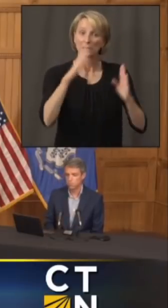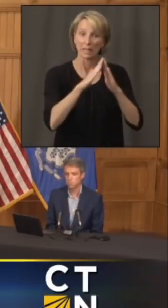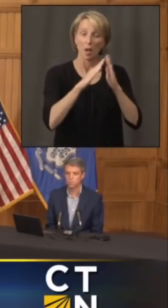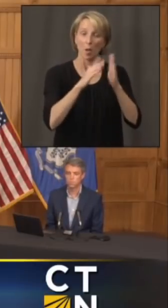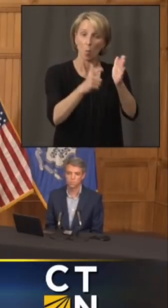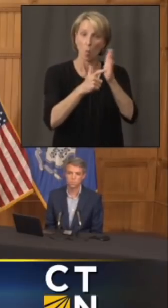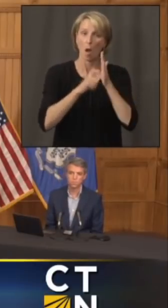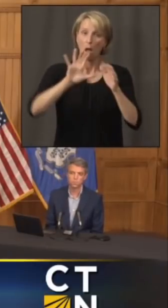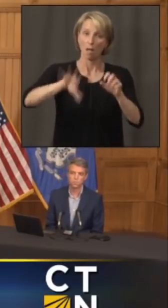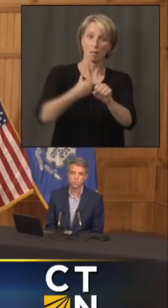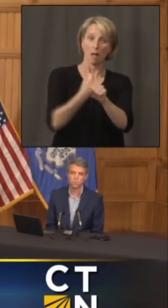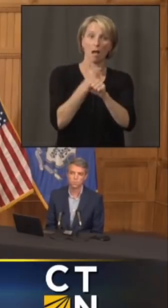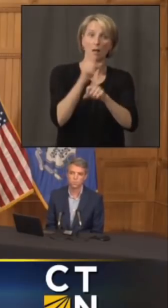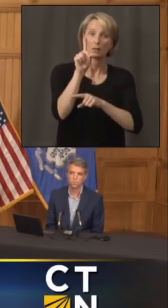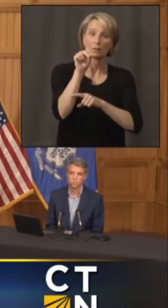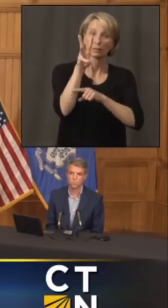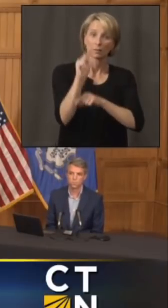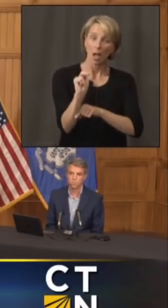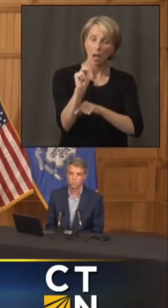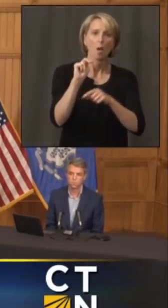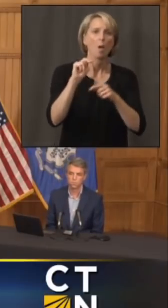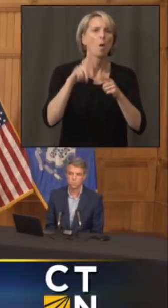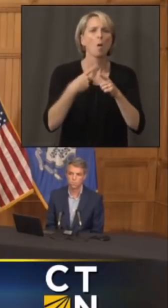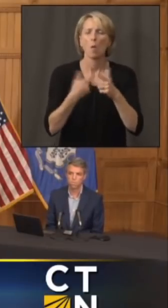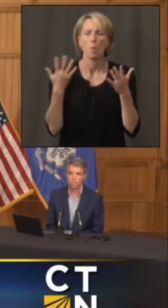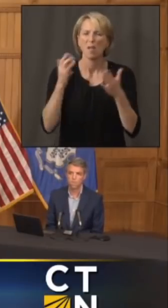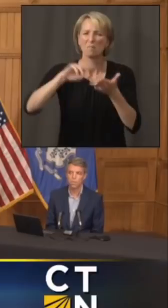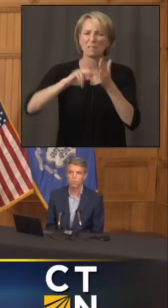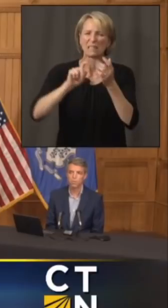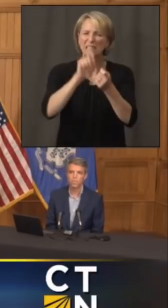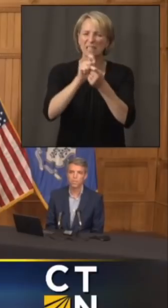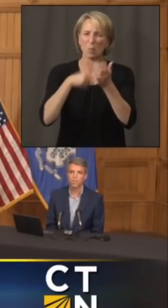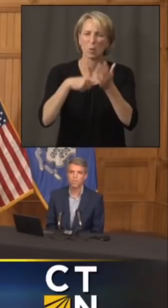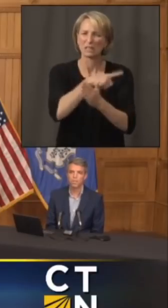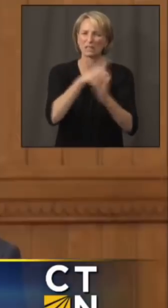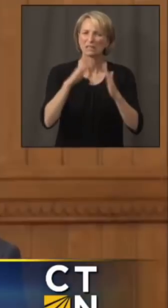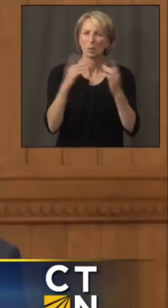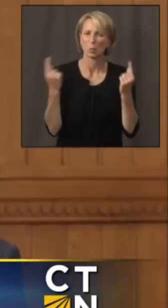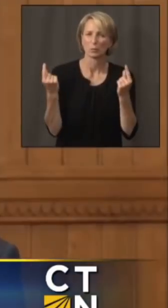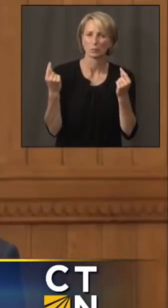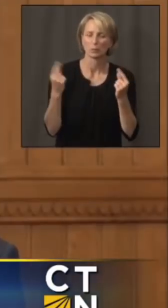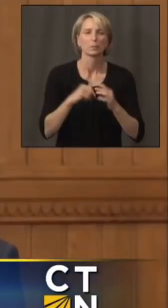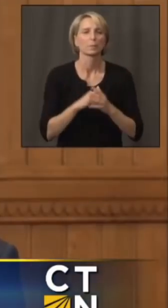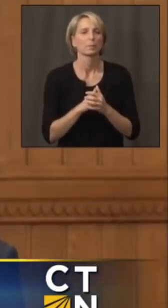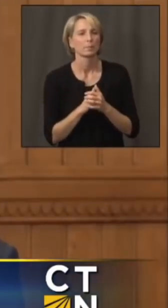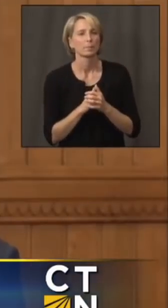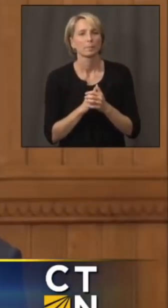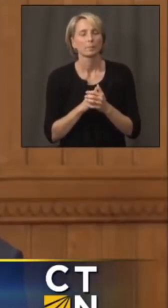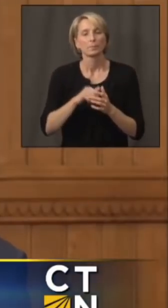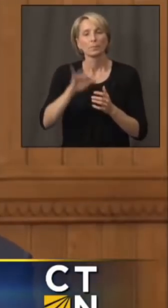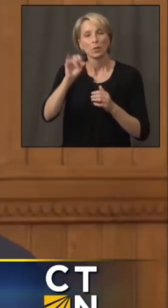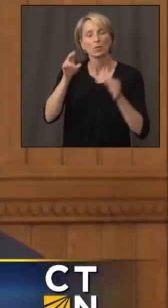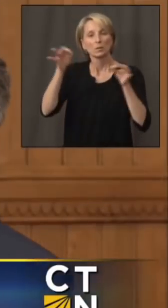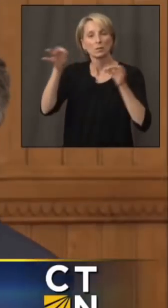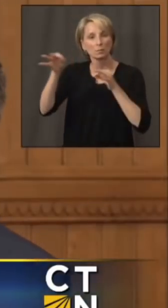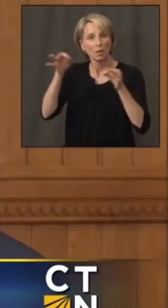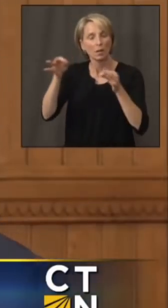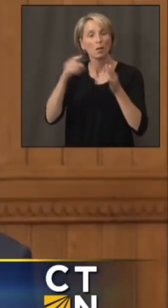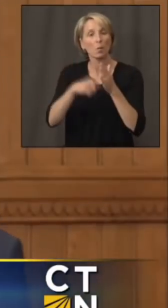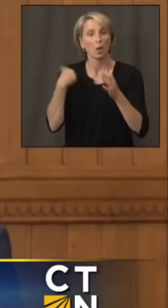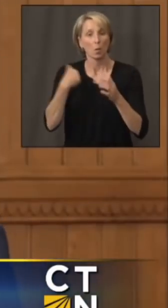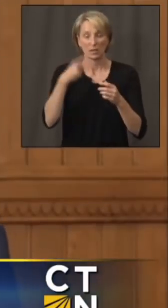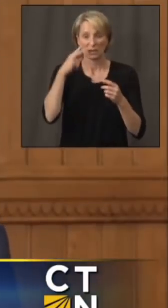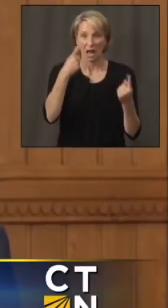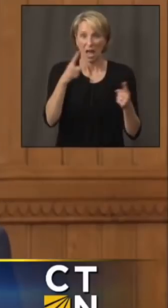to go through the state and get permission to do something like that? Yeah, well, I think the measures that we've seen taken in Danbury